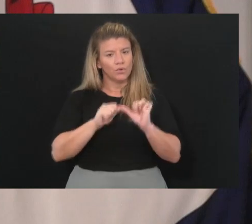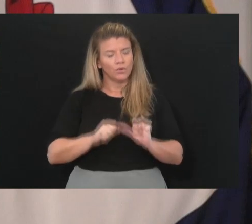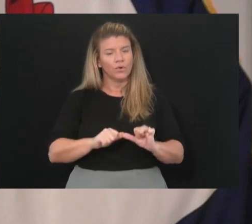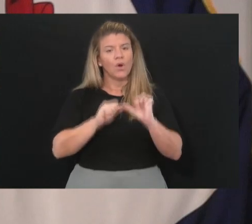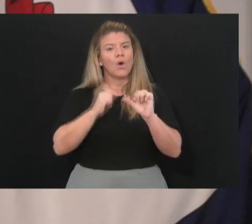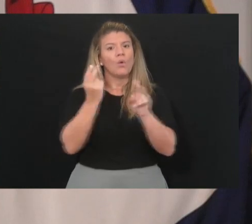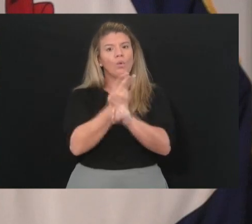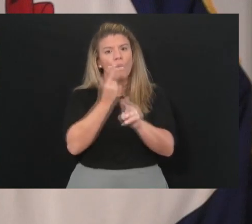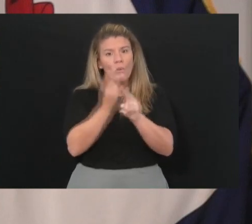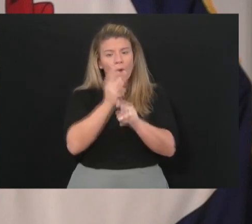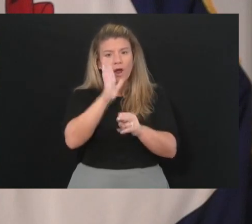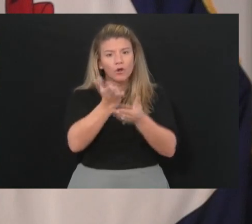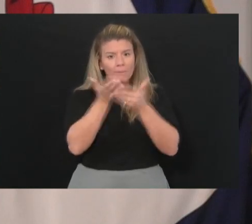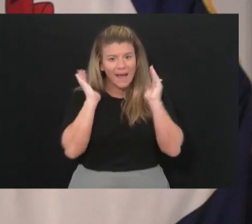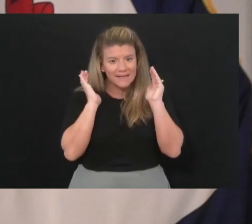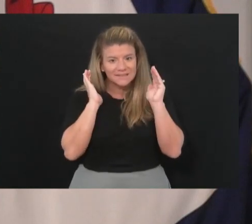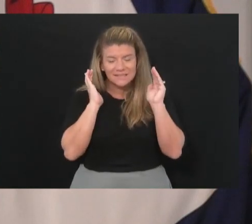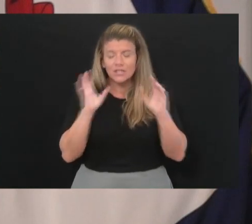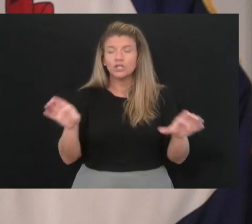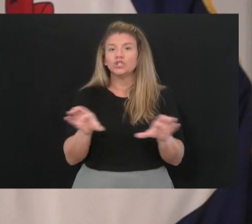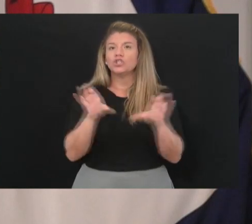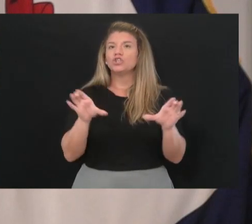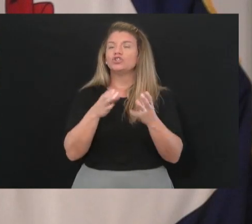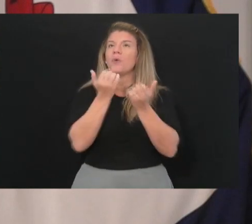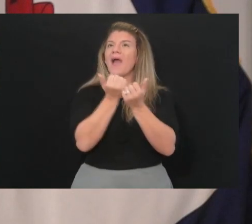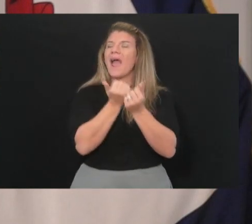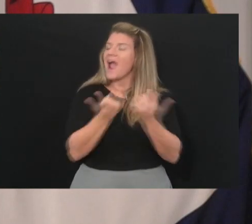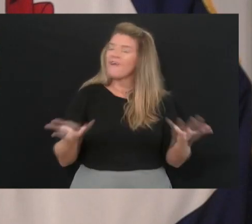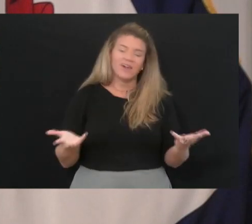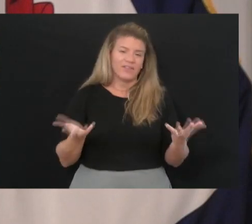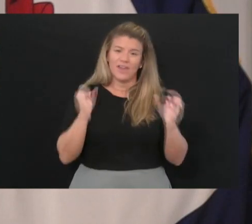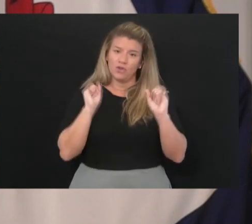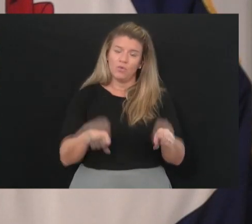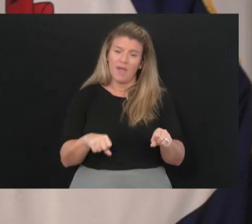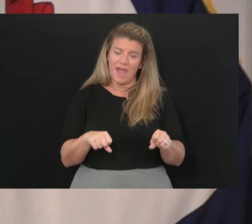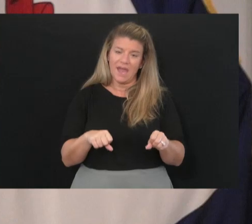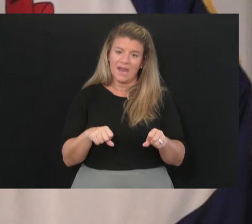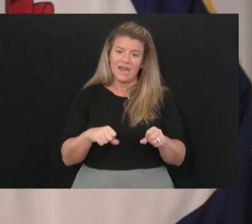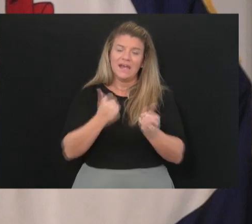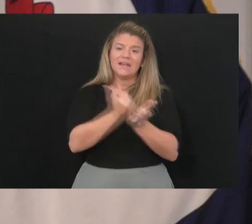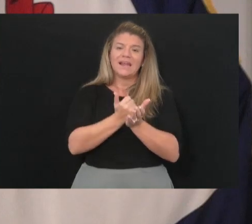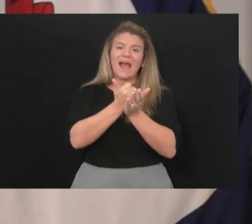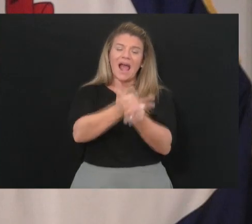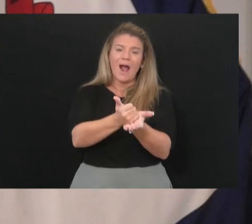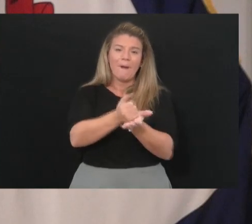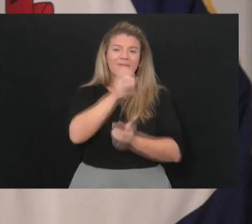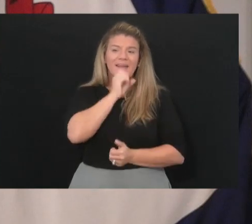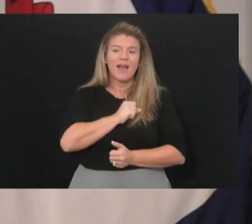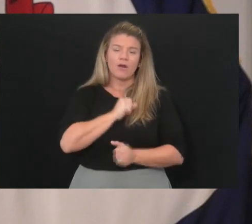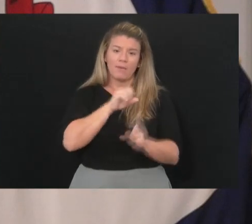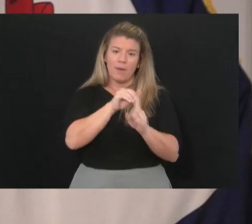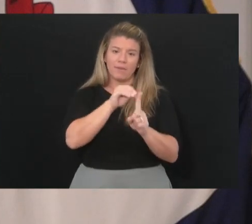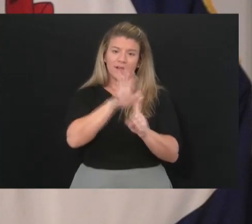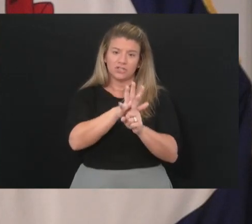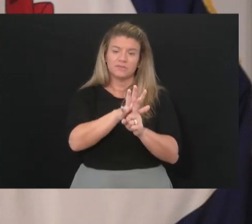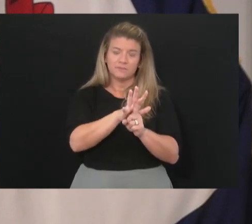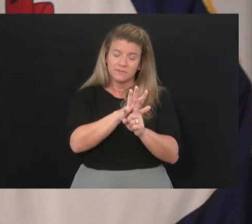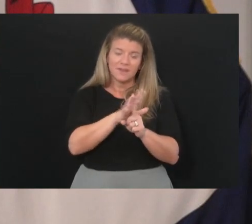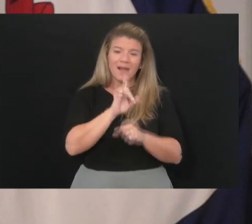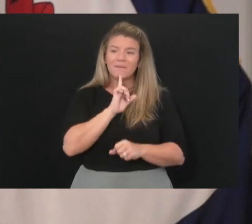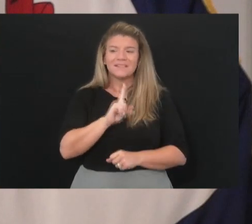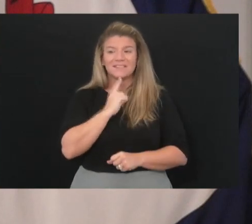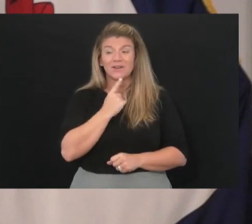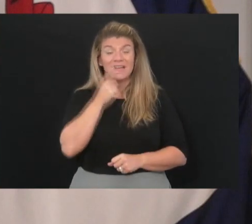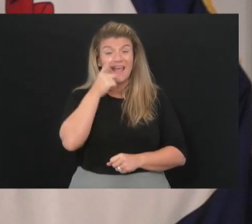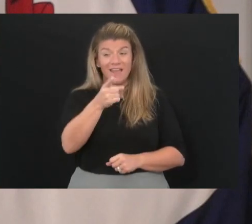wear a mask, absolutely do any and everything you can possibly do to help the elderly. I mean, for crying out loud, if you can go to the